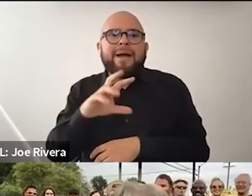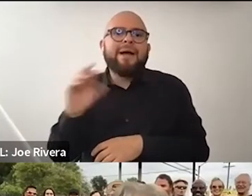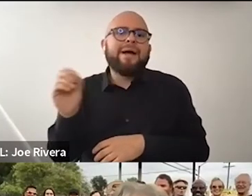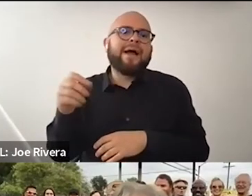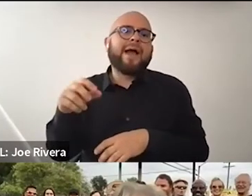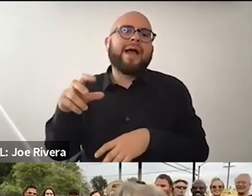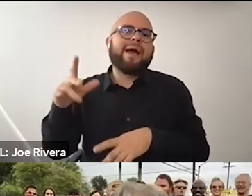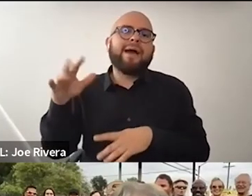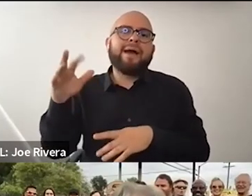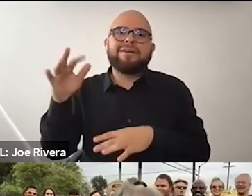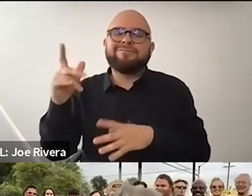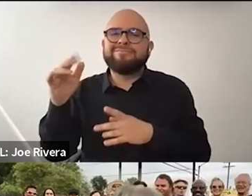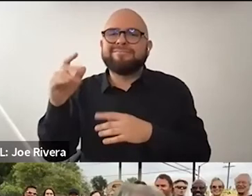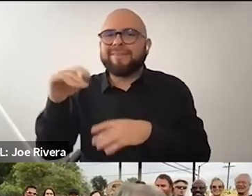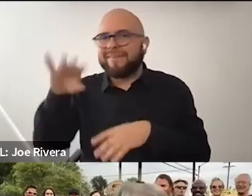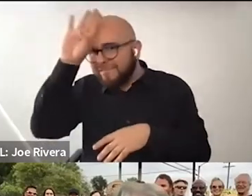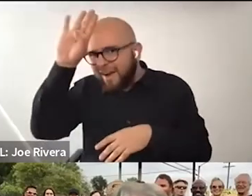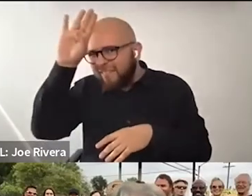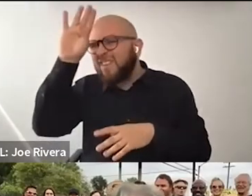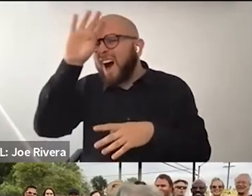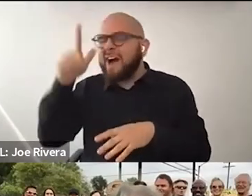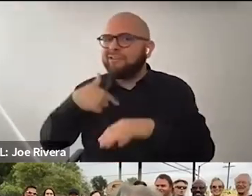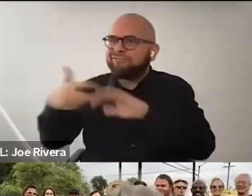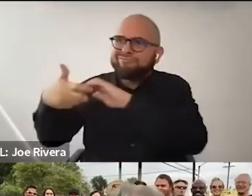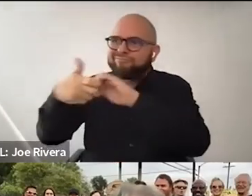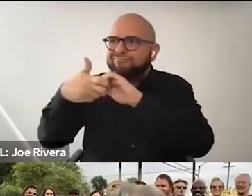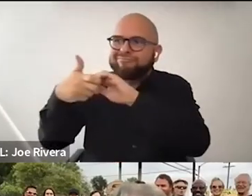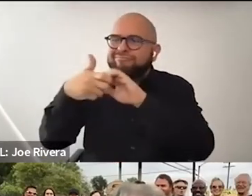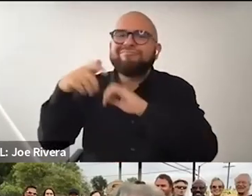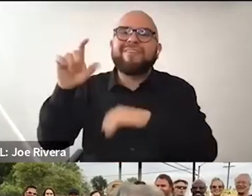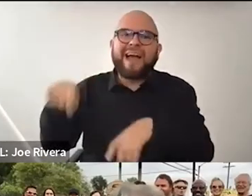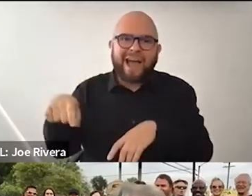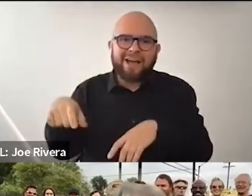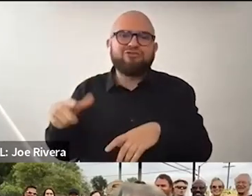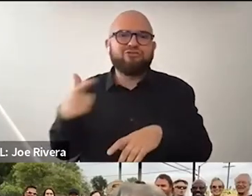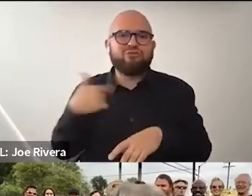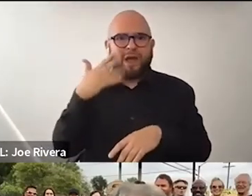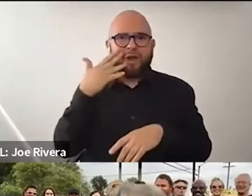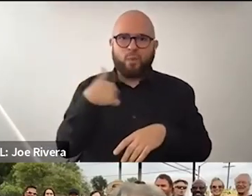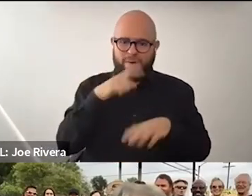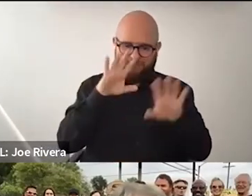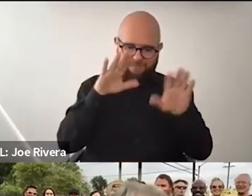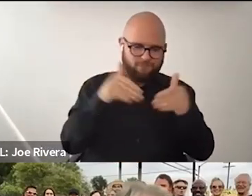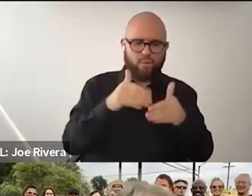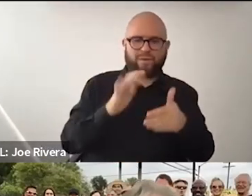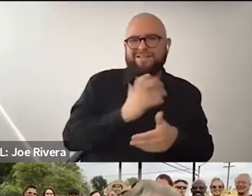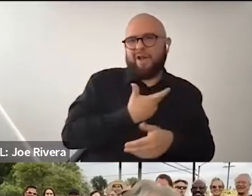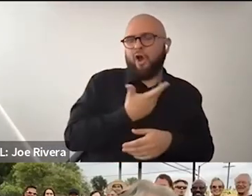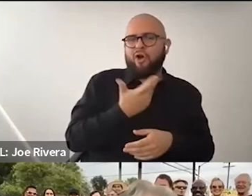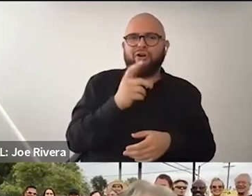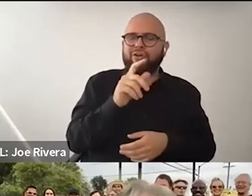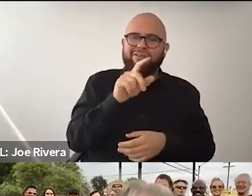But outside of entertainment and SAG-AFTRA, there are unions for teachers. There's unions for